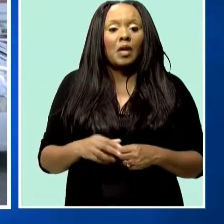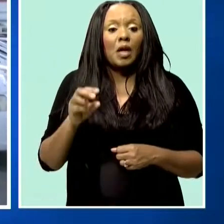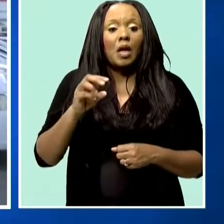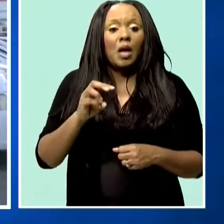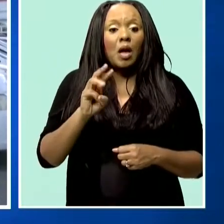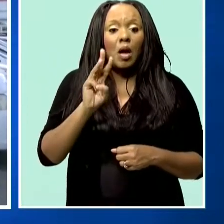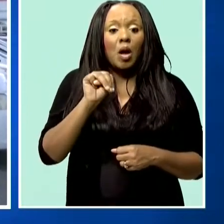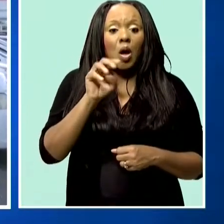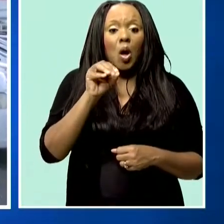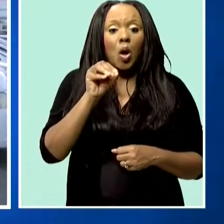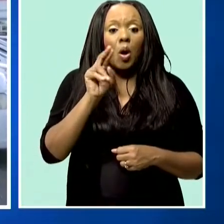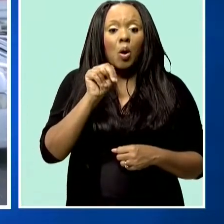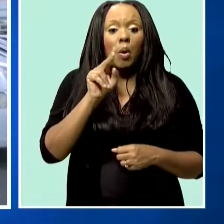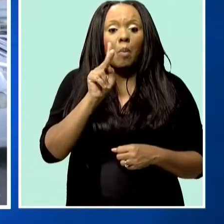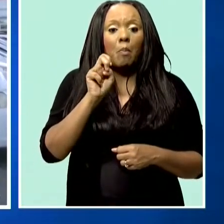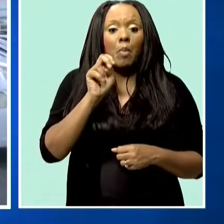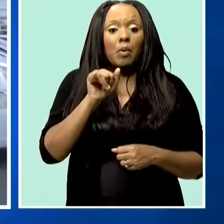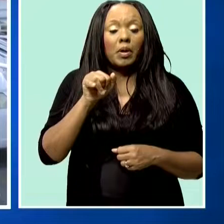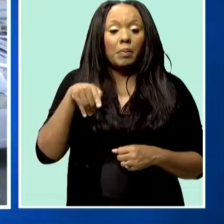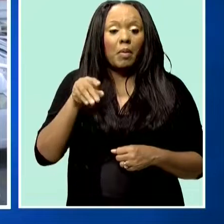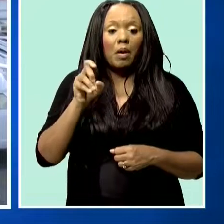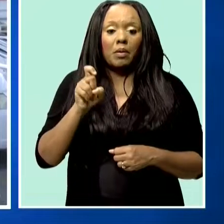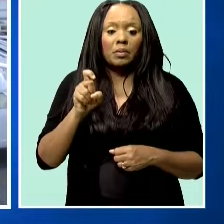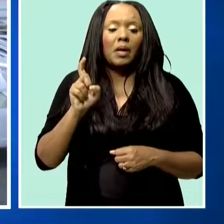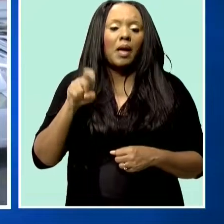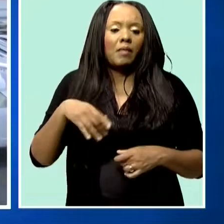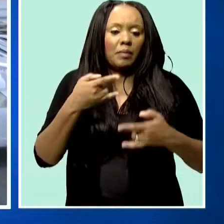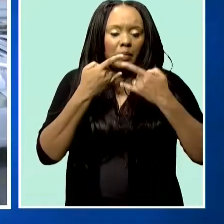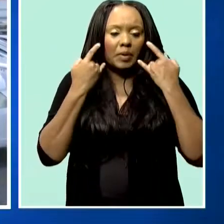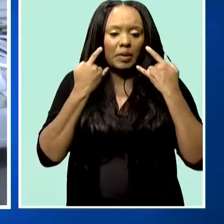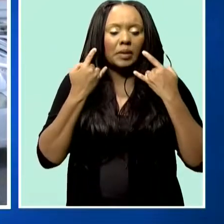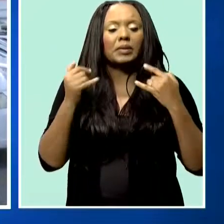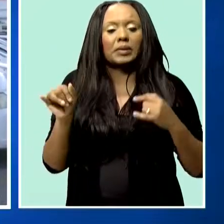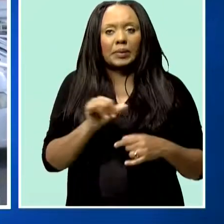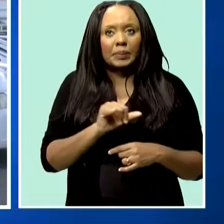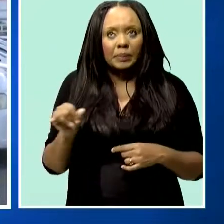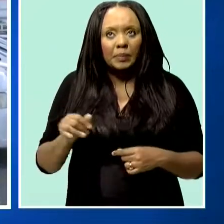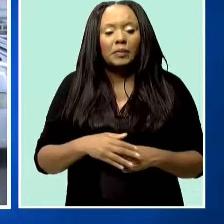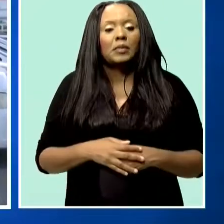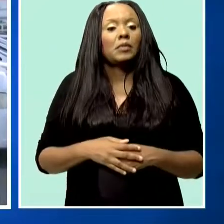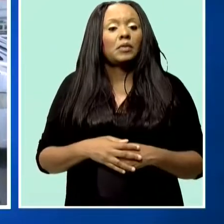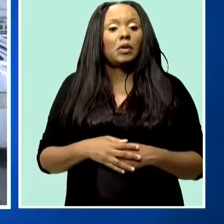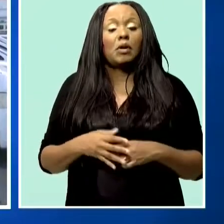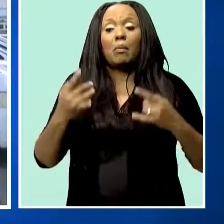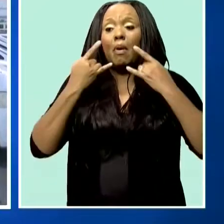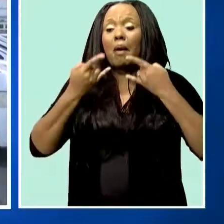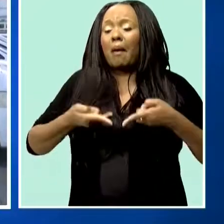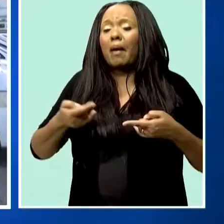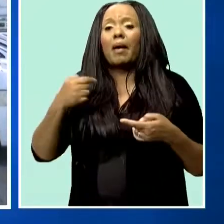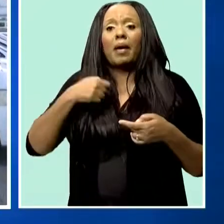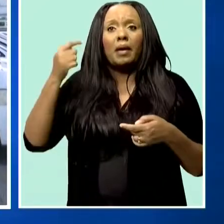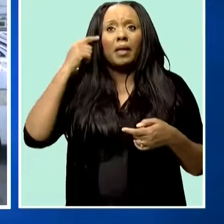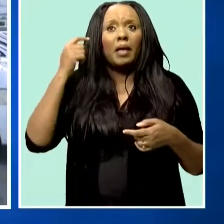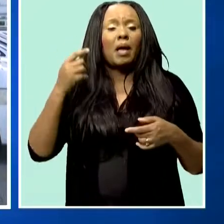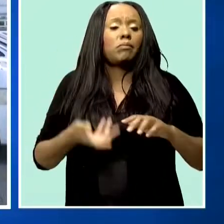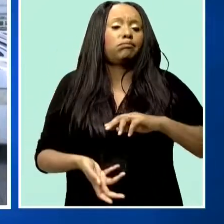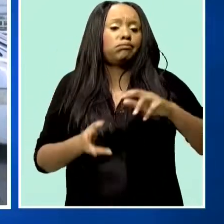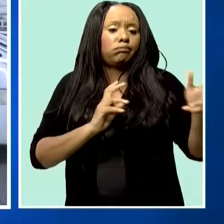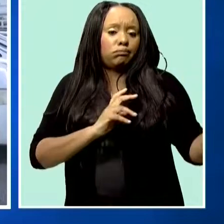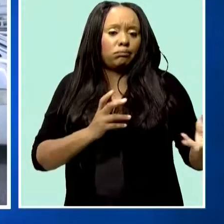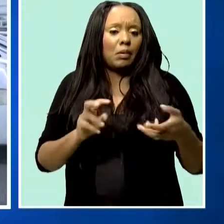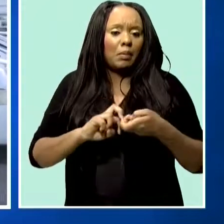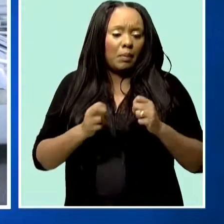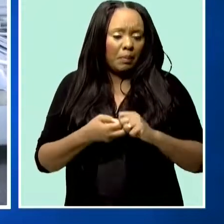monkeypox, you still have to wear your mask for the monkeypox. So I believe that relaxing mask thing will cause the country a whole heap